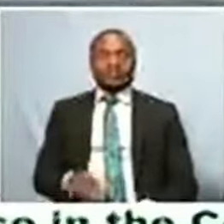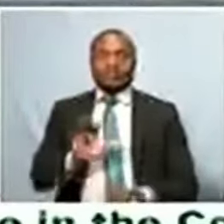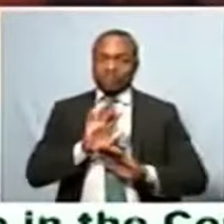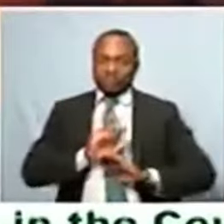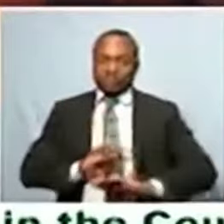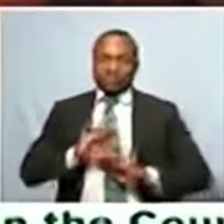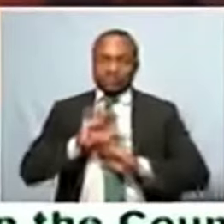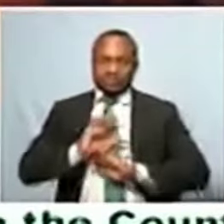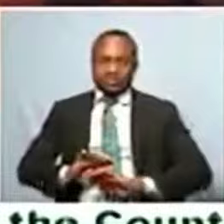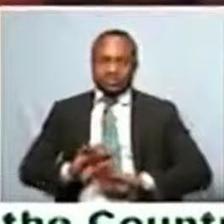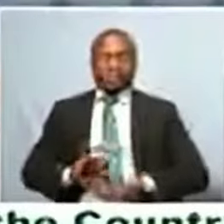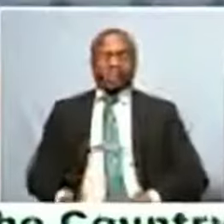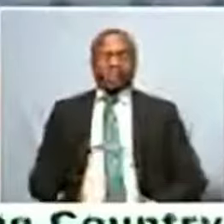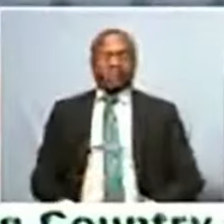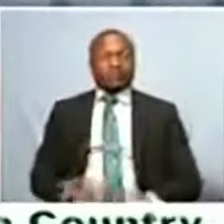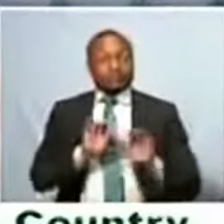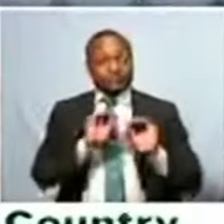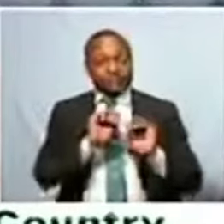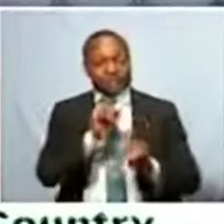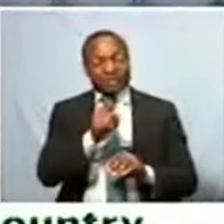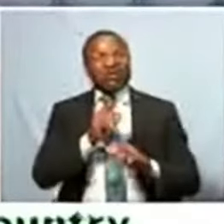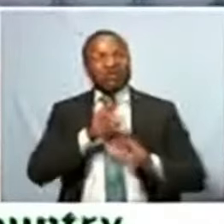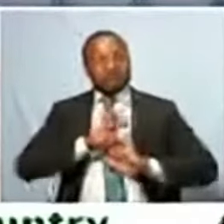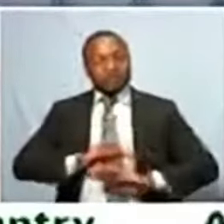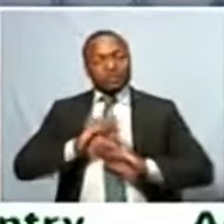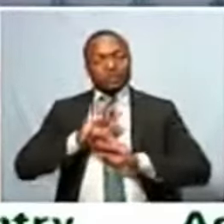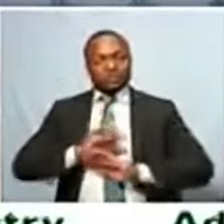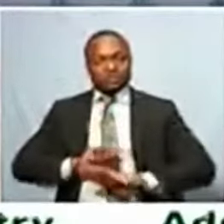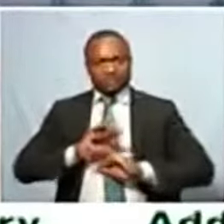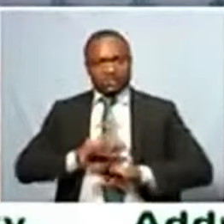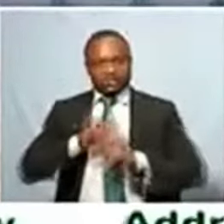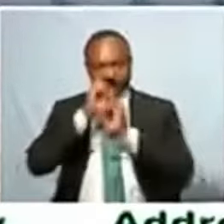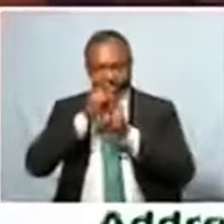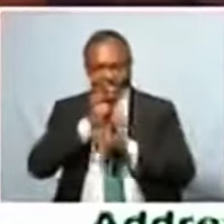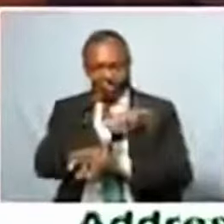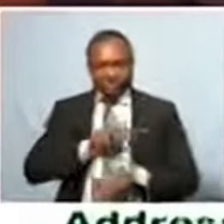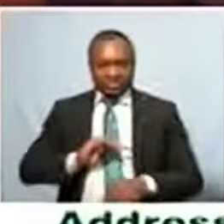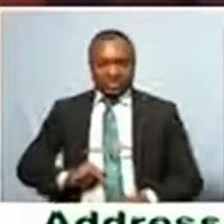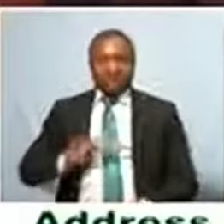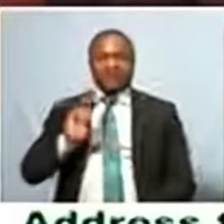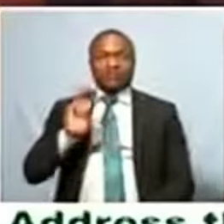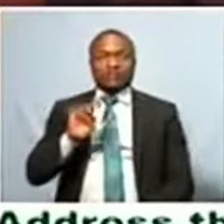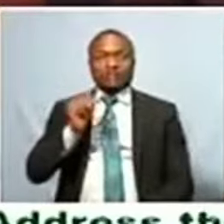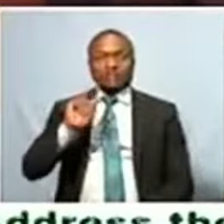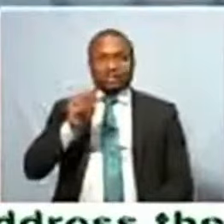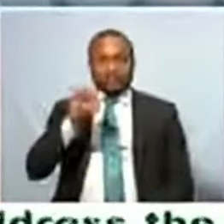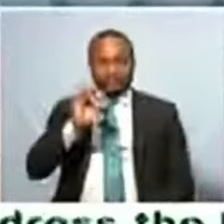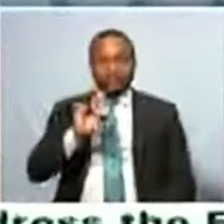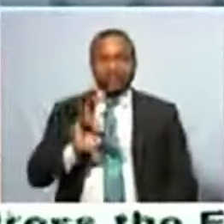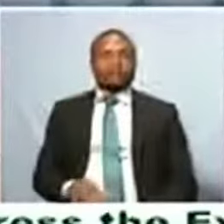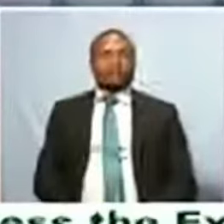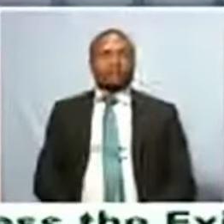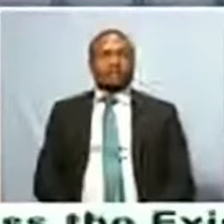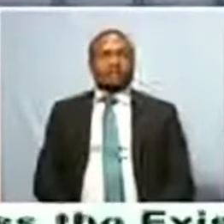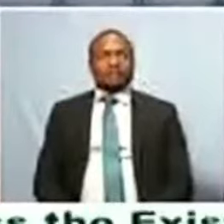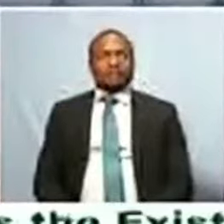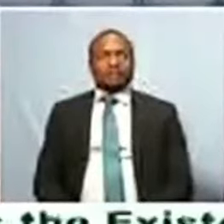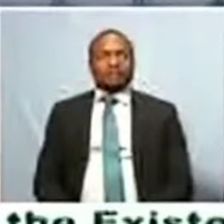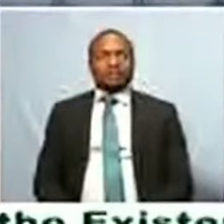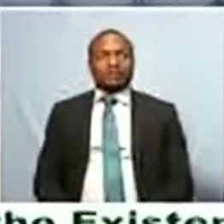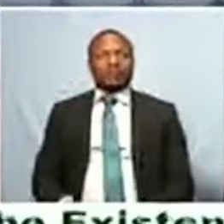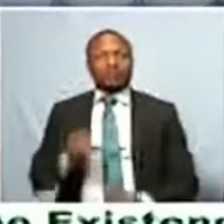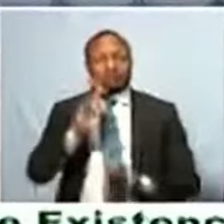Order. Down, Fube. I'll school you. Order, the Honorable Member for Monday. We